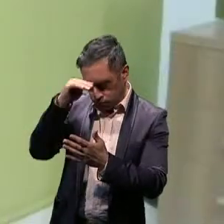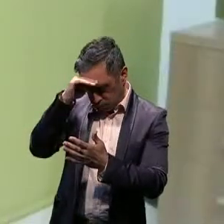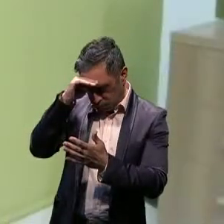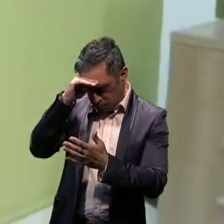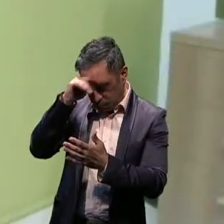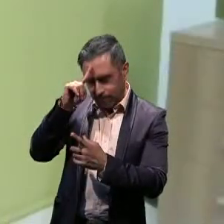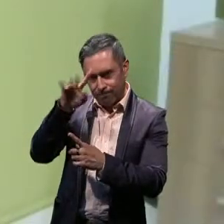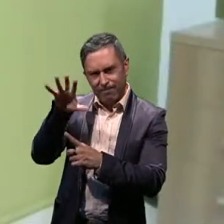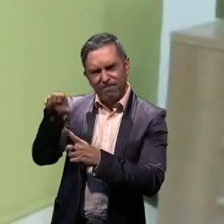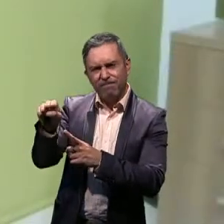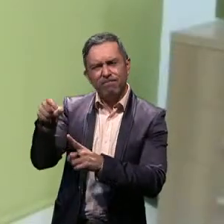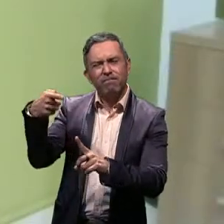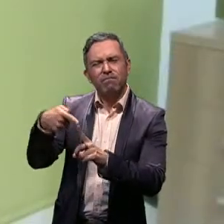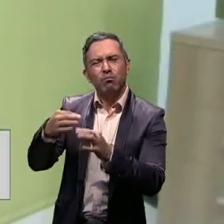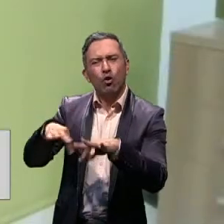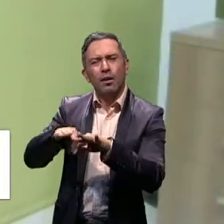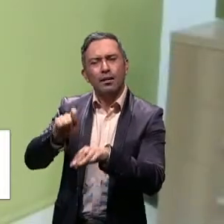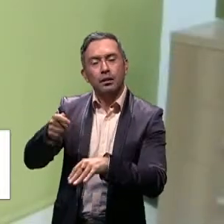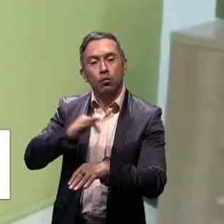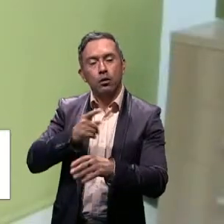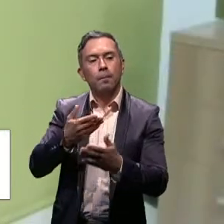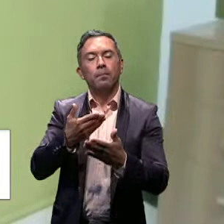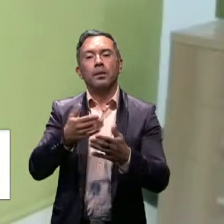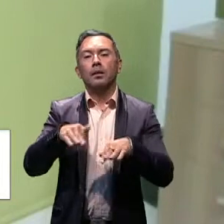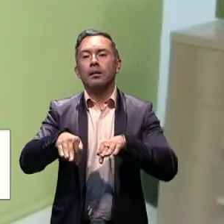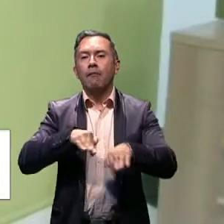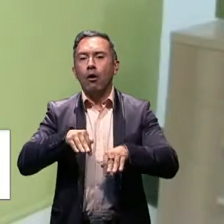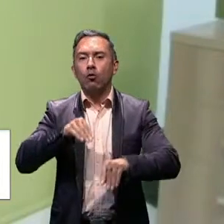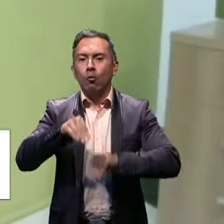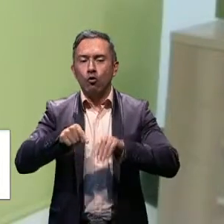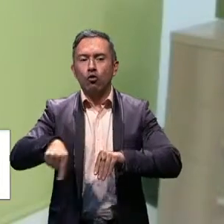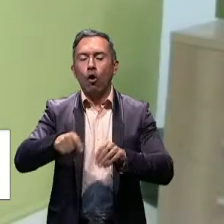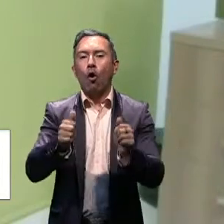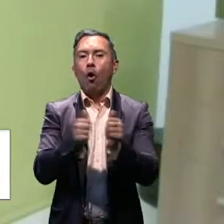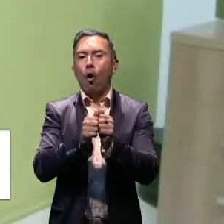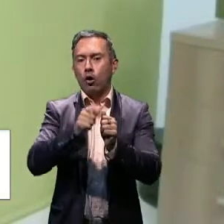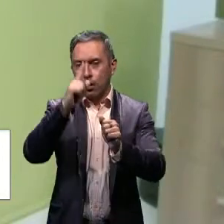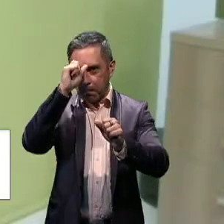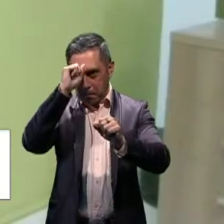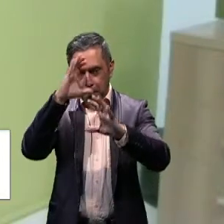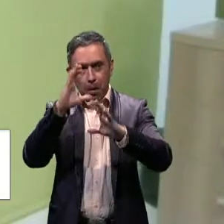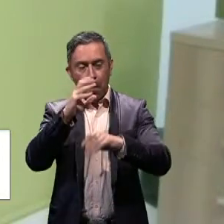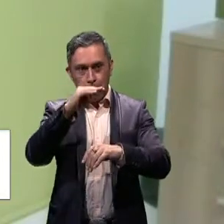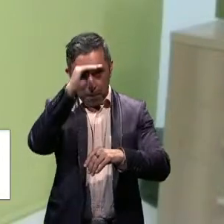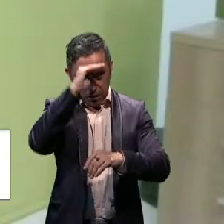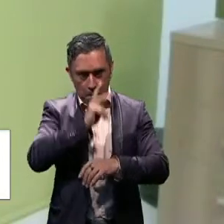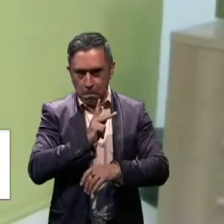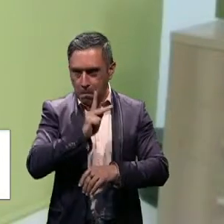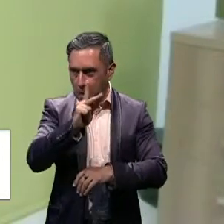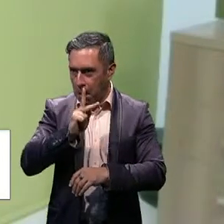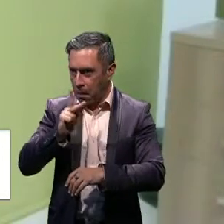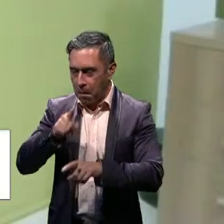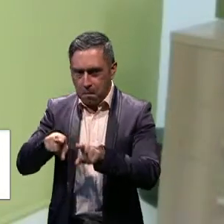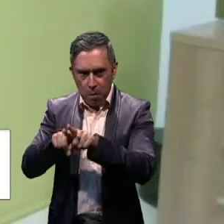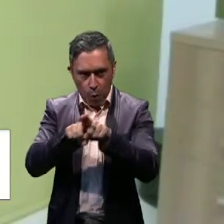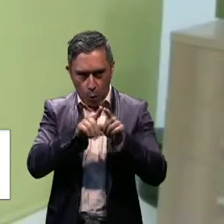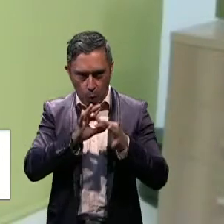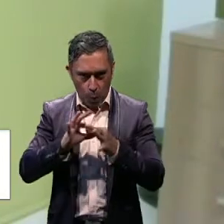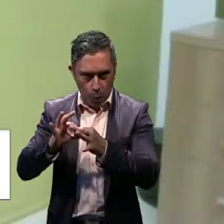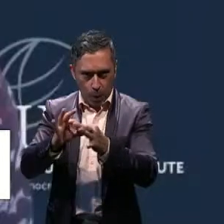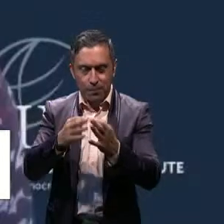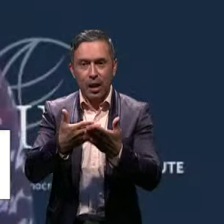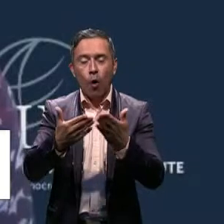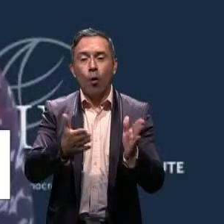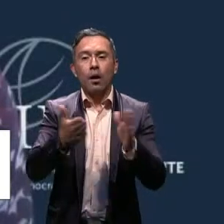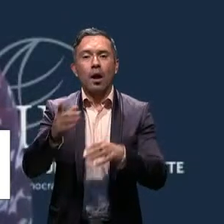análisis constructivos y visiones compartidas. We have to work in constructive analysis and shared visions. Now we are